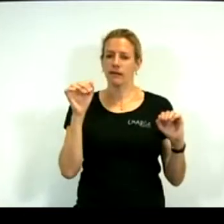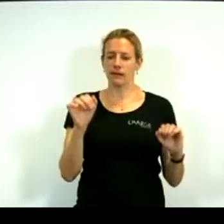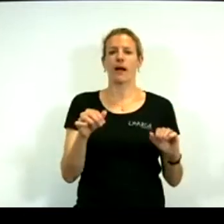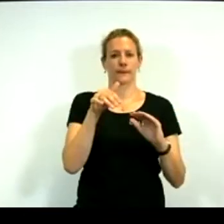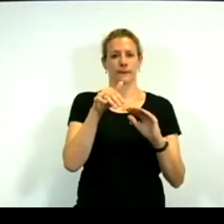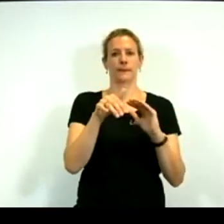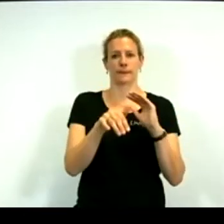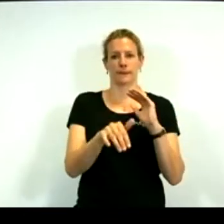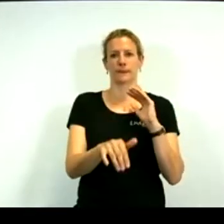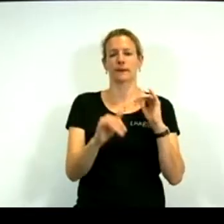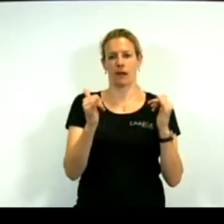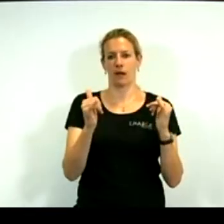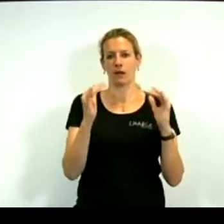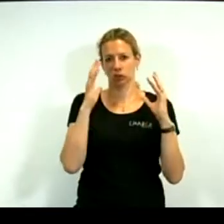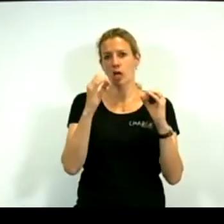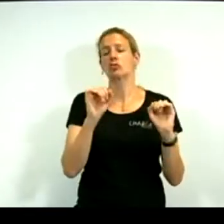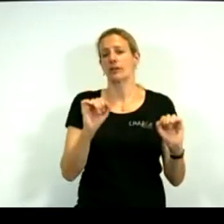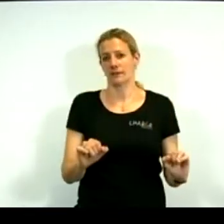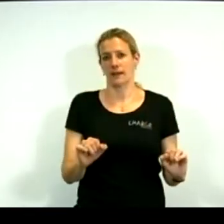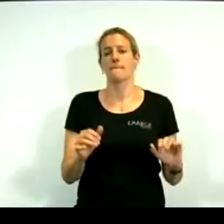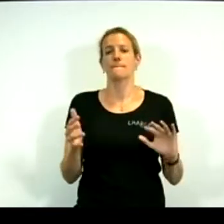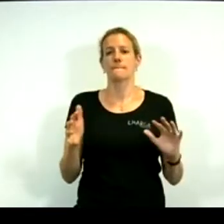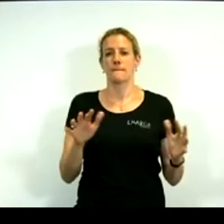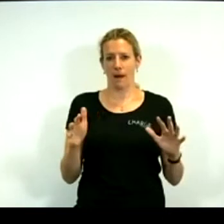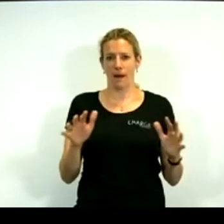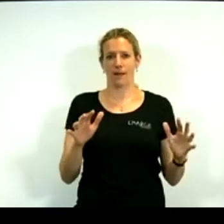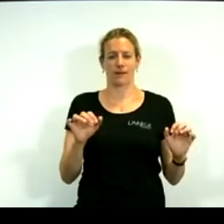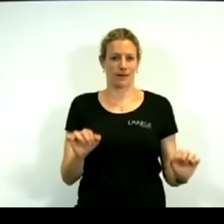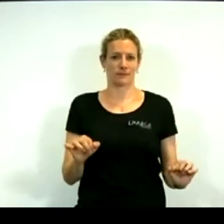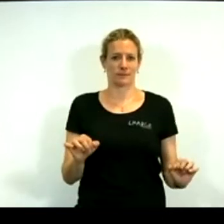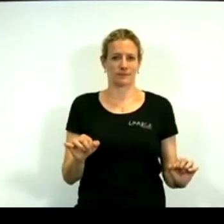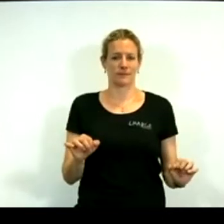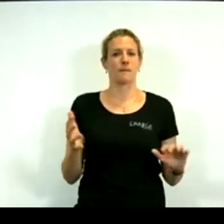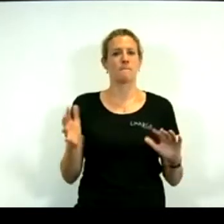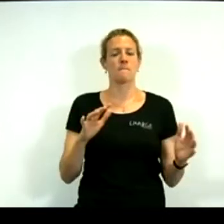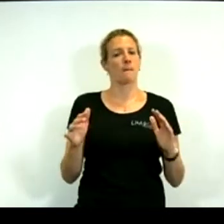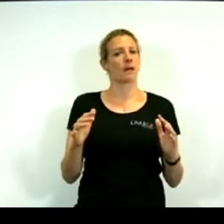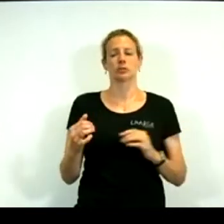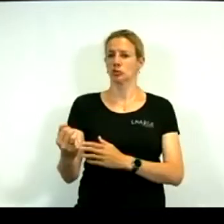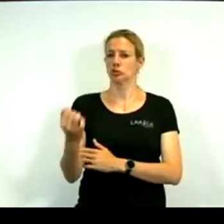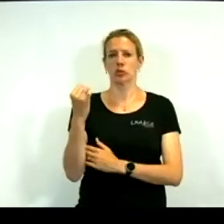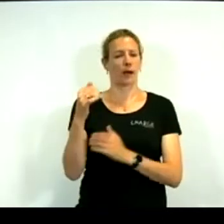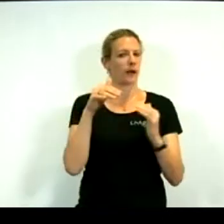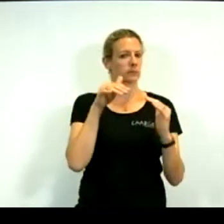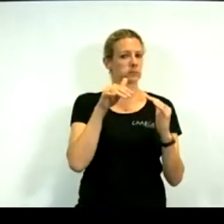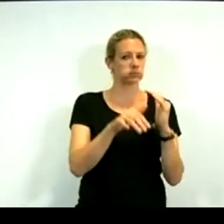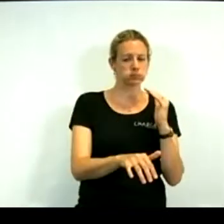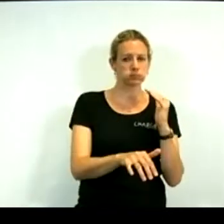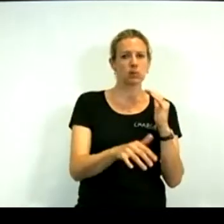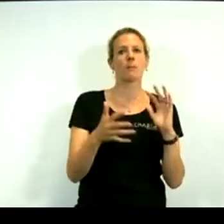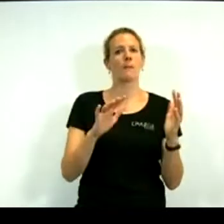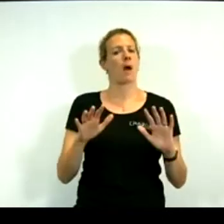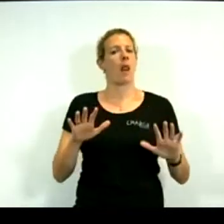Sometimes the degeneration can be dramatic. Sometimes it can be very gradual. Sometimes it can happen